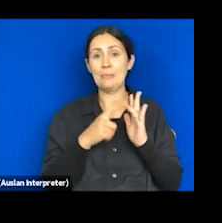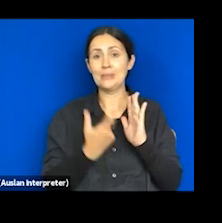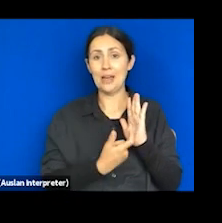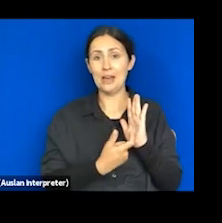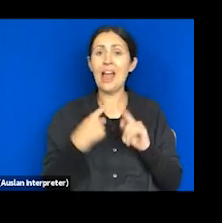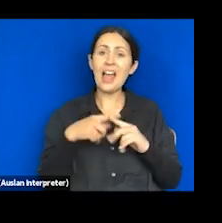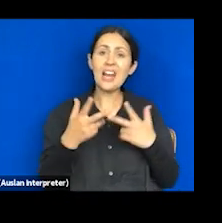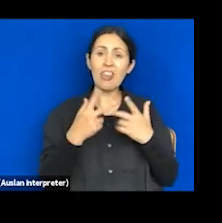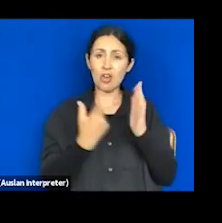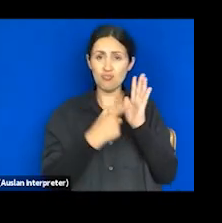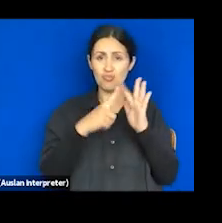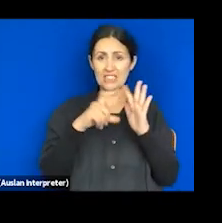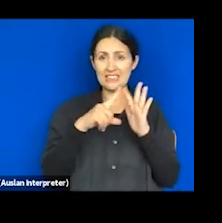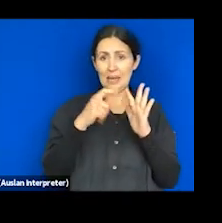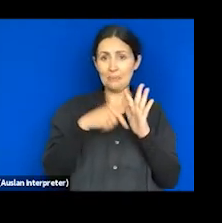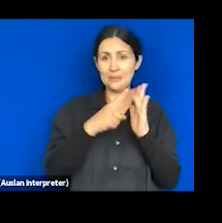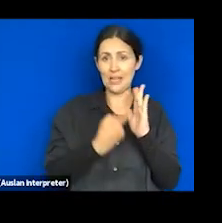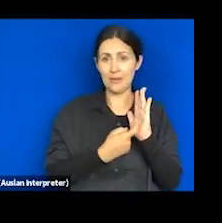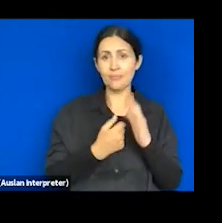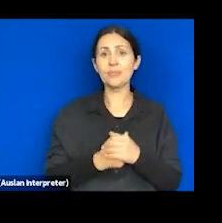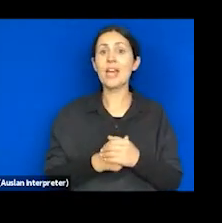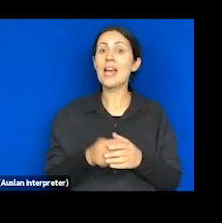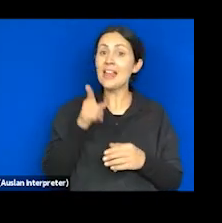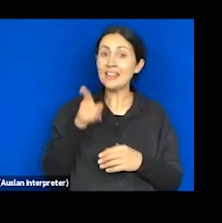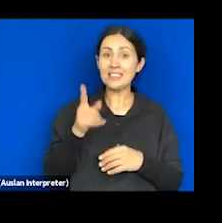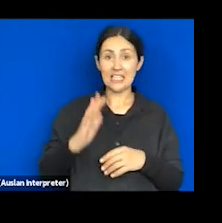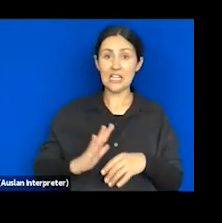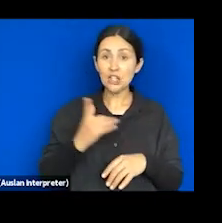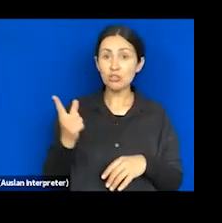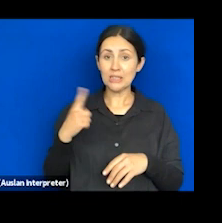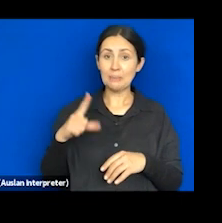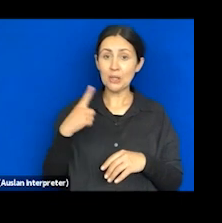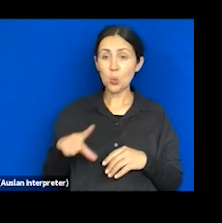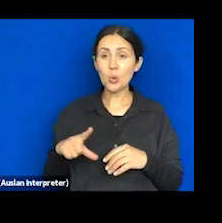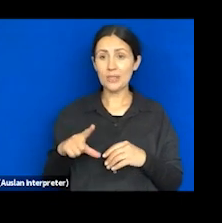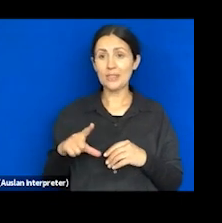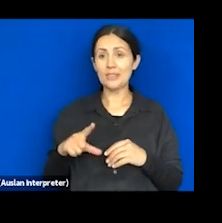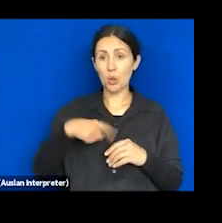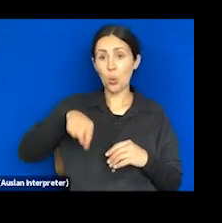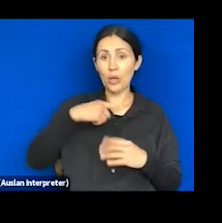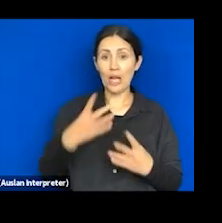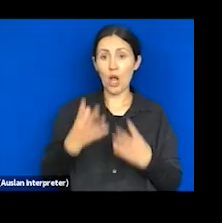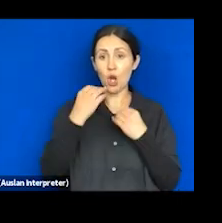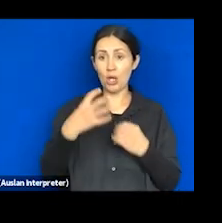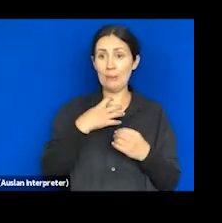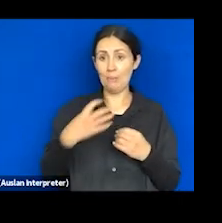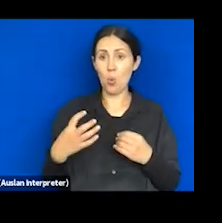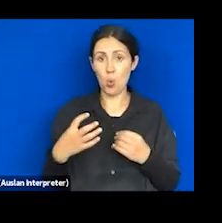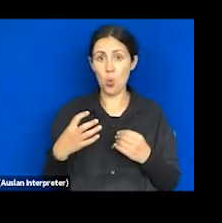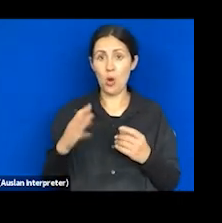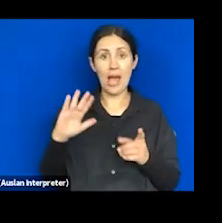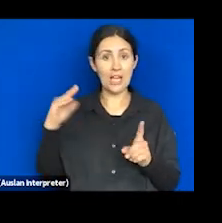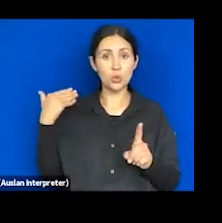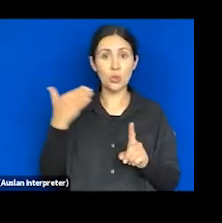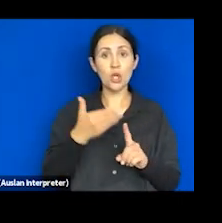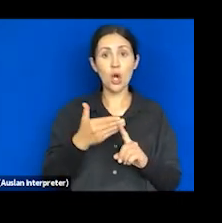receptors. And I mean, the pharmacology is really interesting, and we are learning more about it as we go,